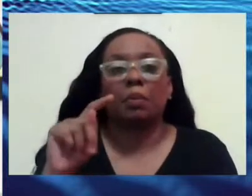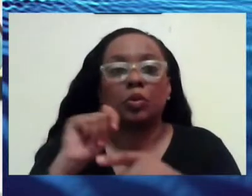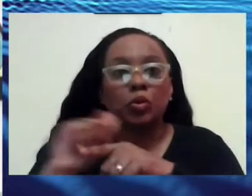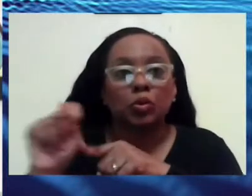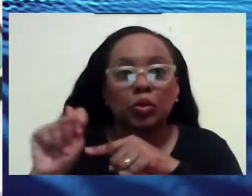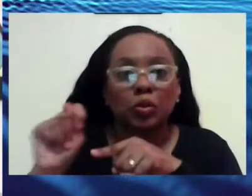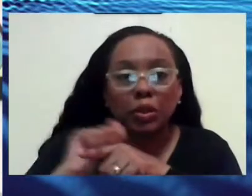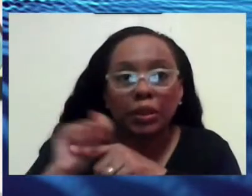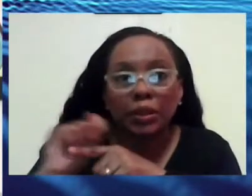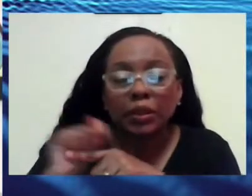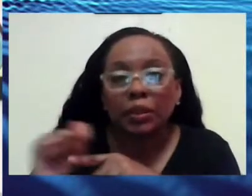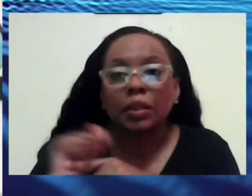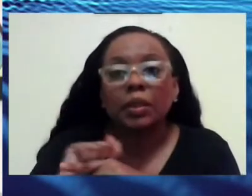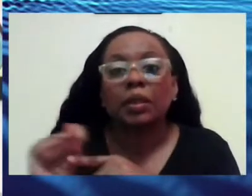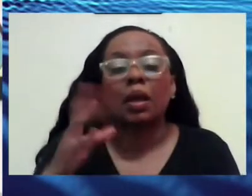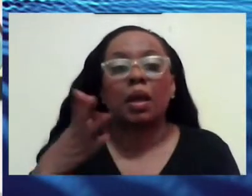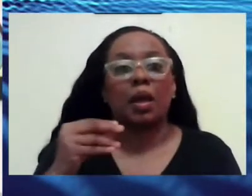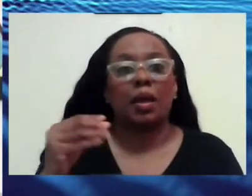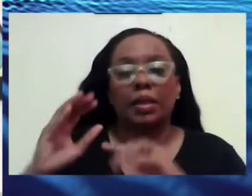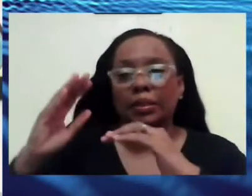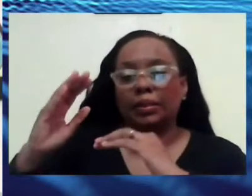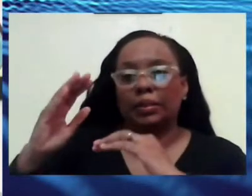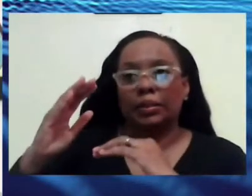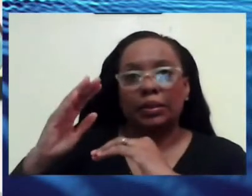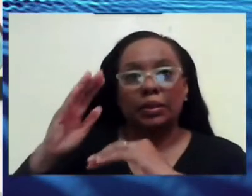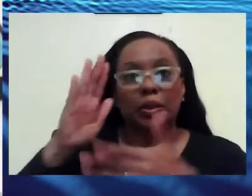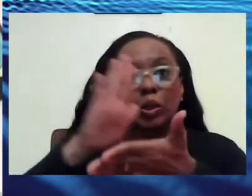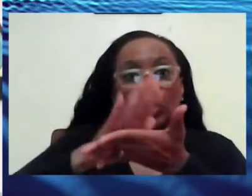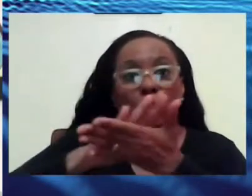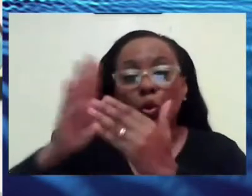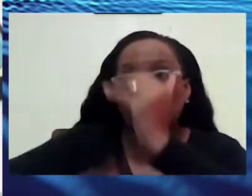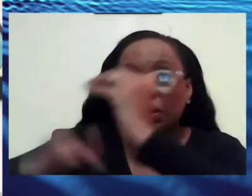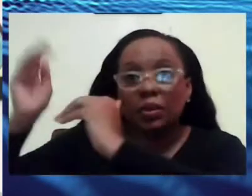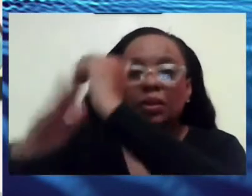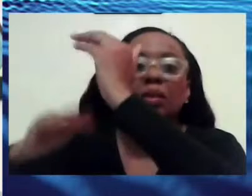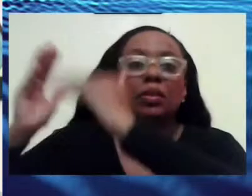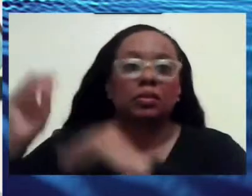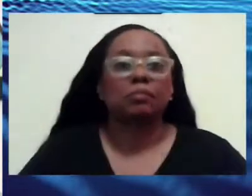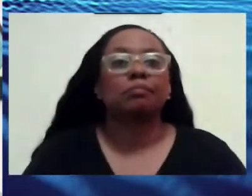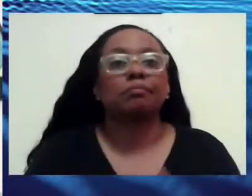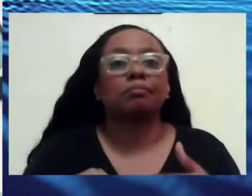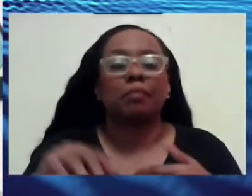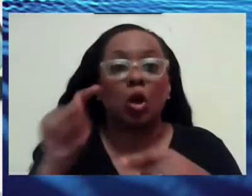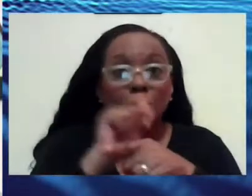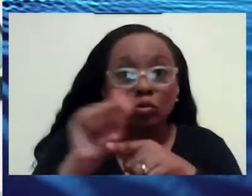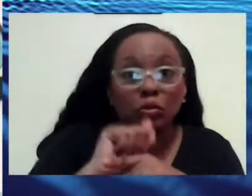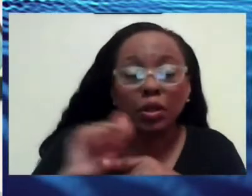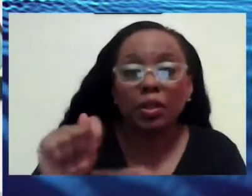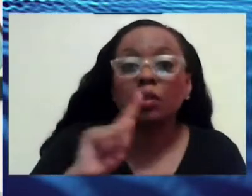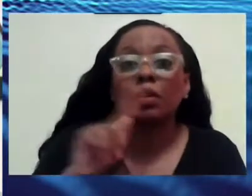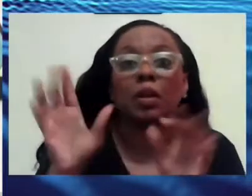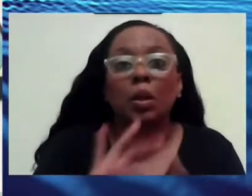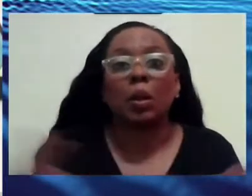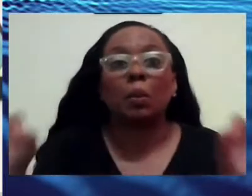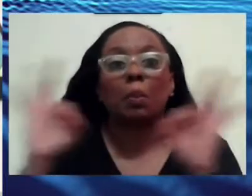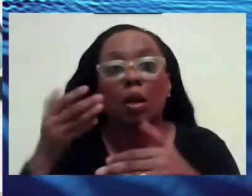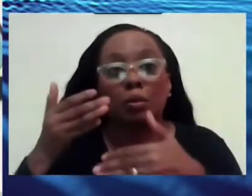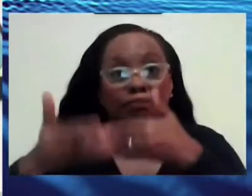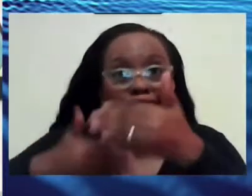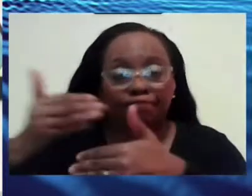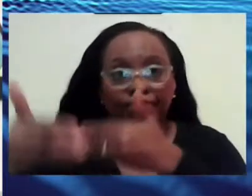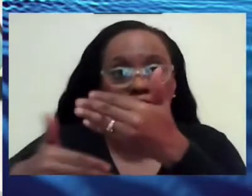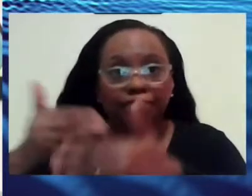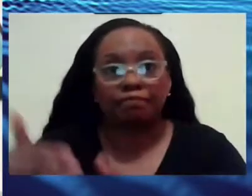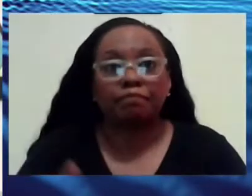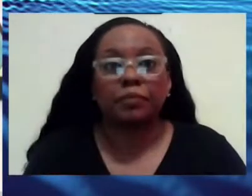able to look at the plant generally and certainly to put those things in place. So training in these areas definitely going forward is something not just